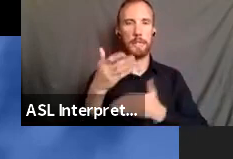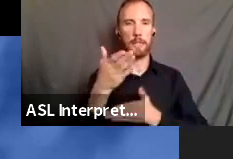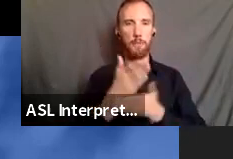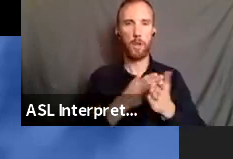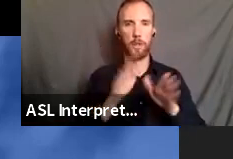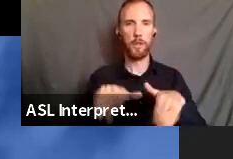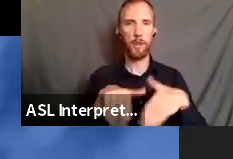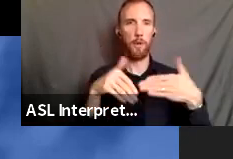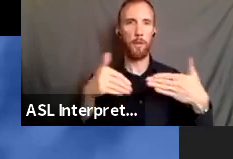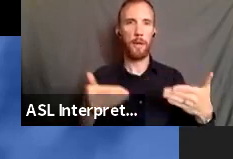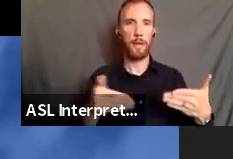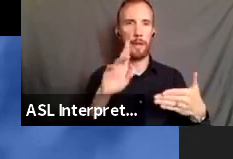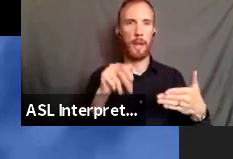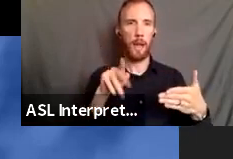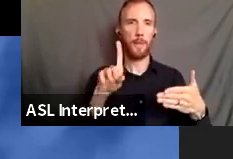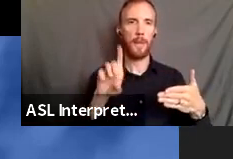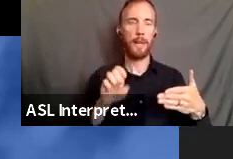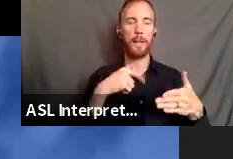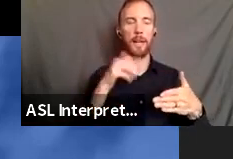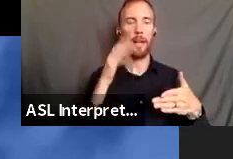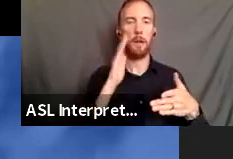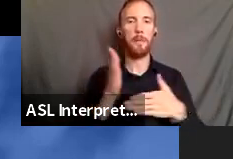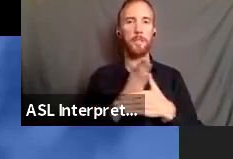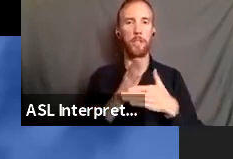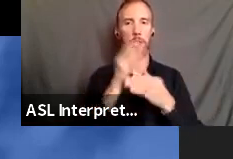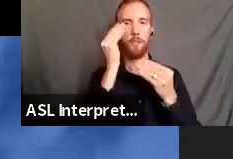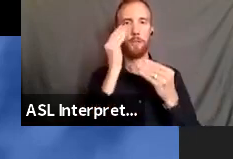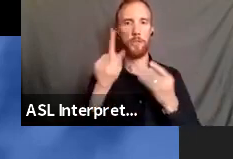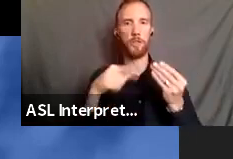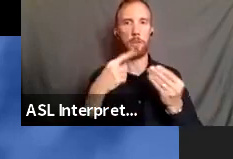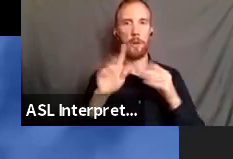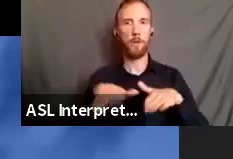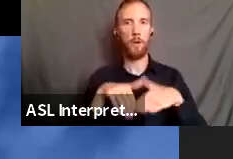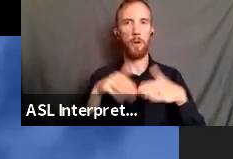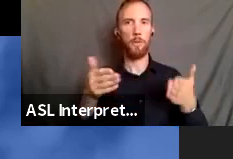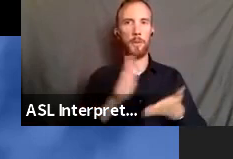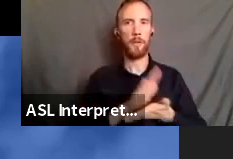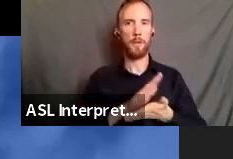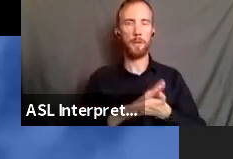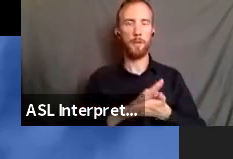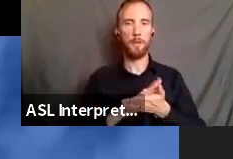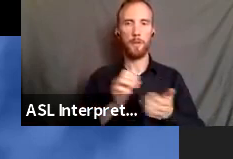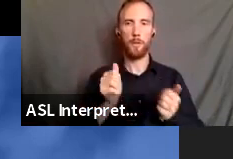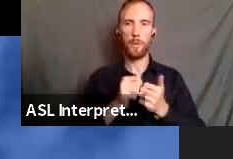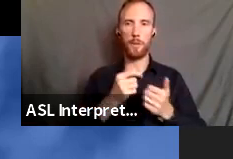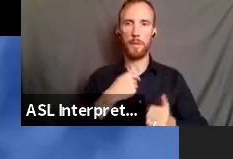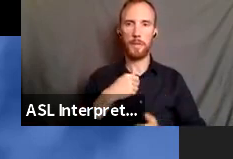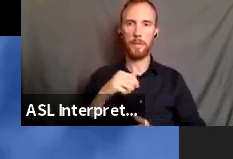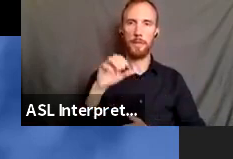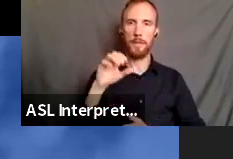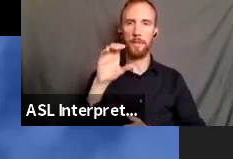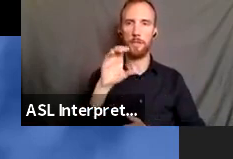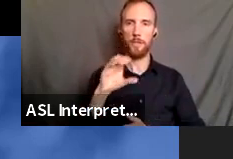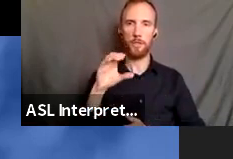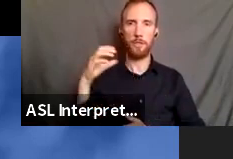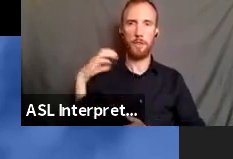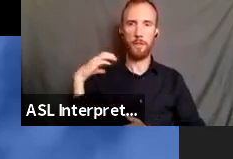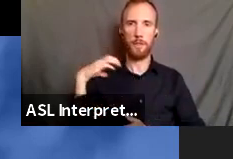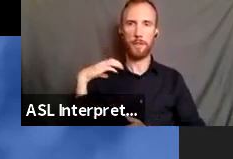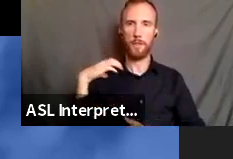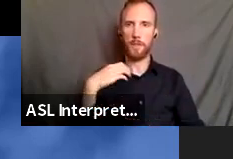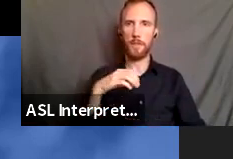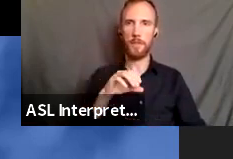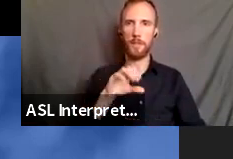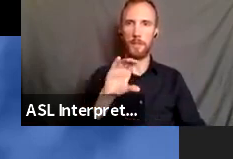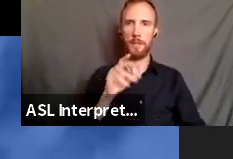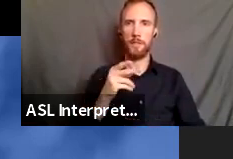be uh sharing information regarding reopening i have with me our chief officer of teaching and learning shirley chavarria as